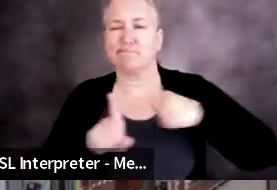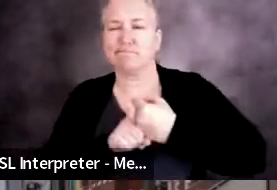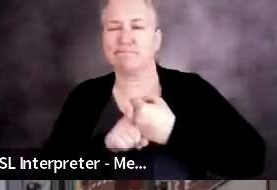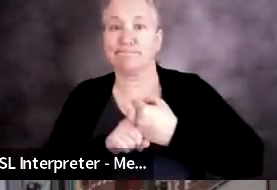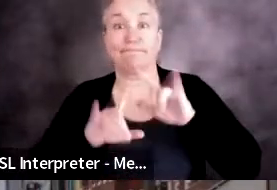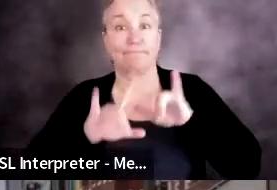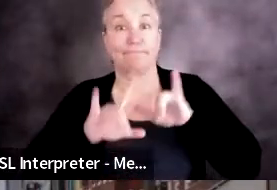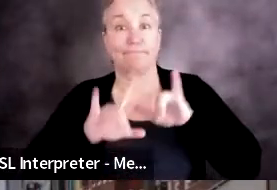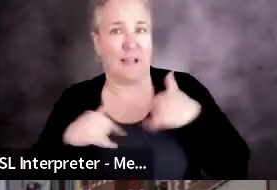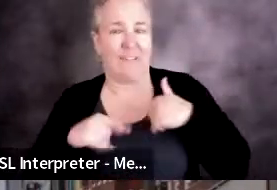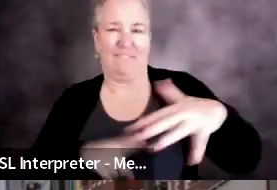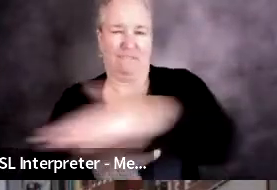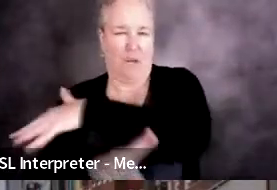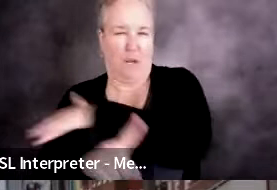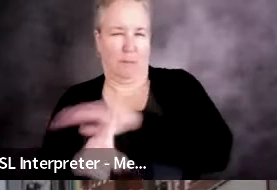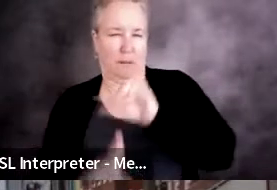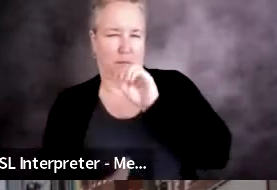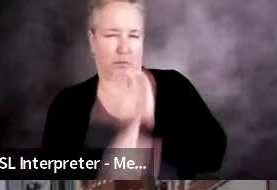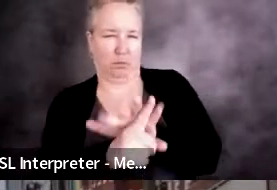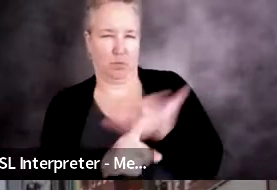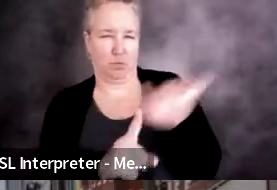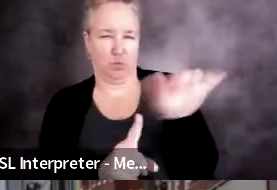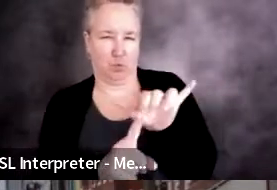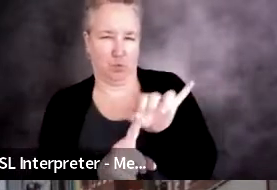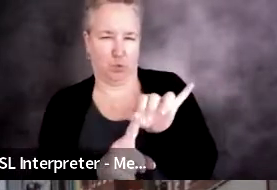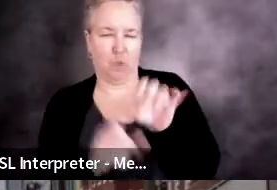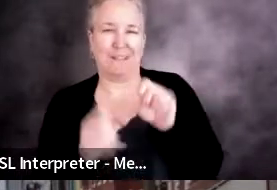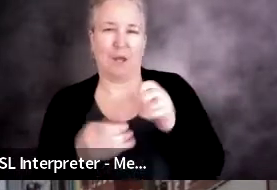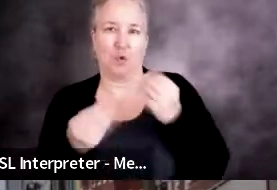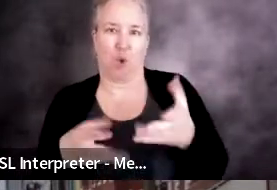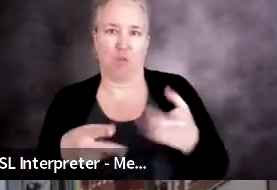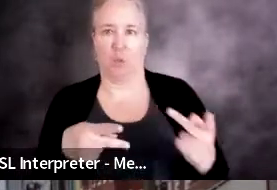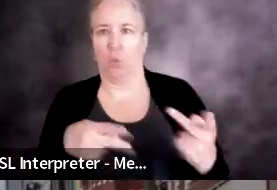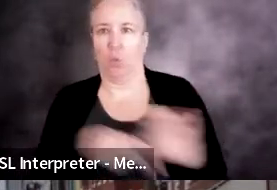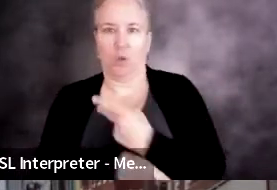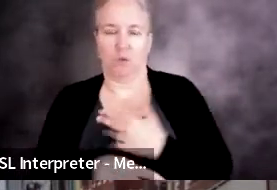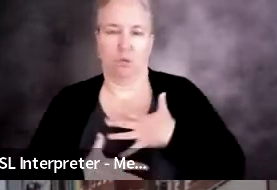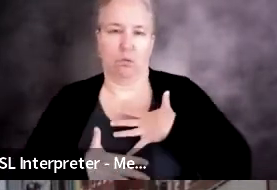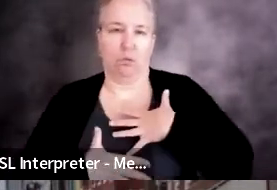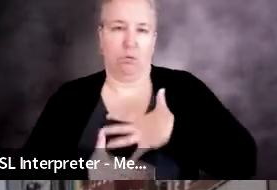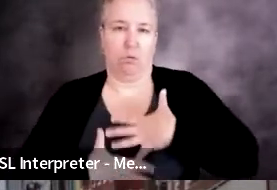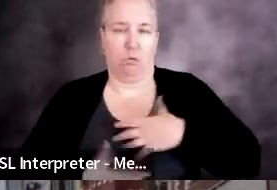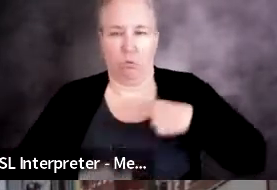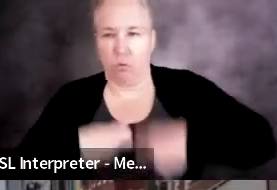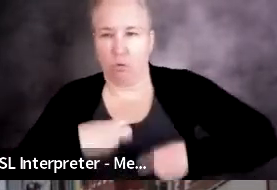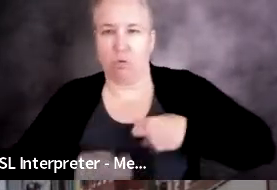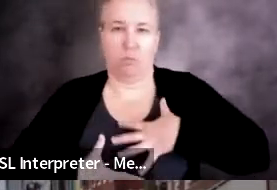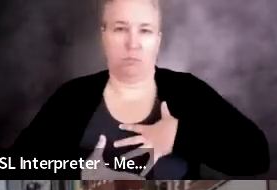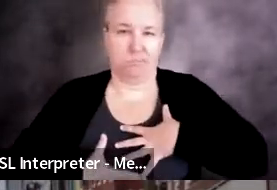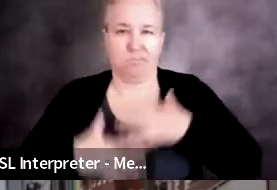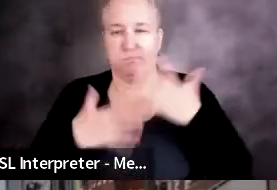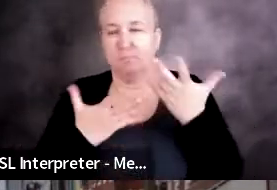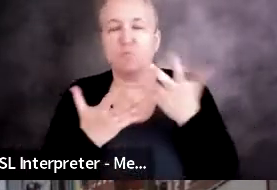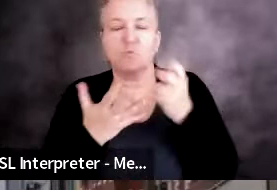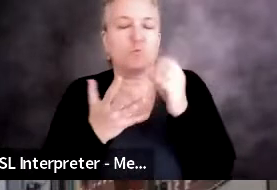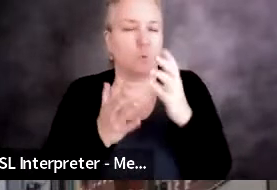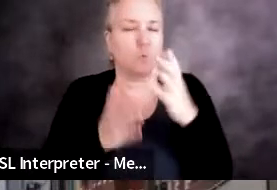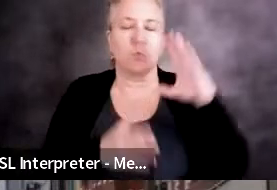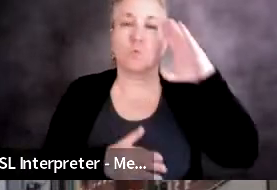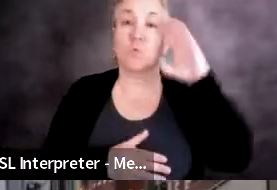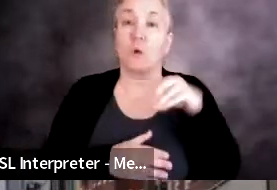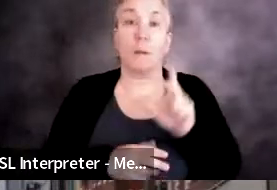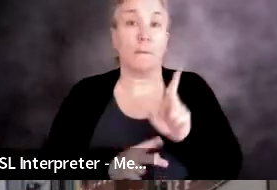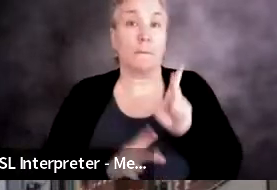environmental exposures that can increase difficulty with respiratory illnesses. And so people